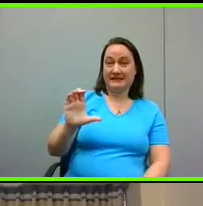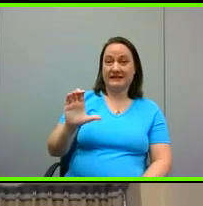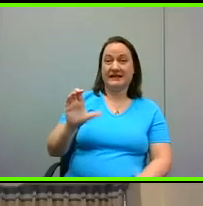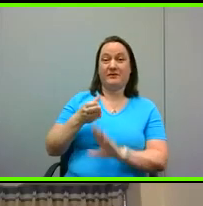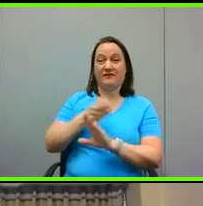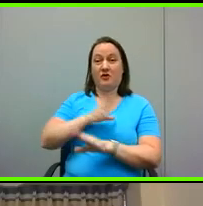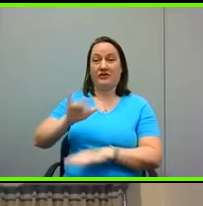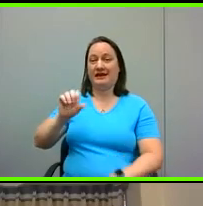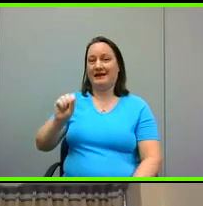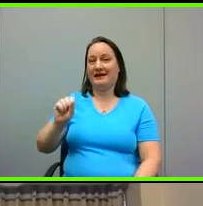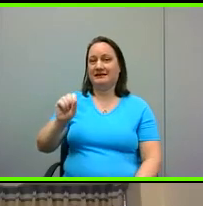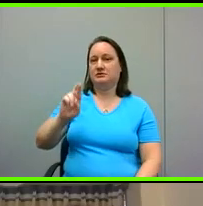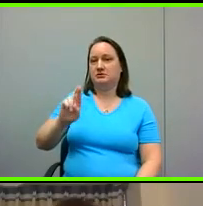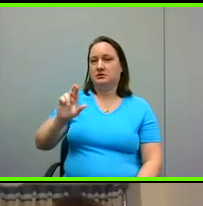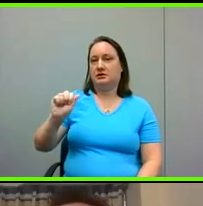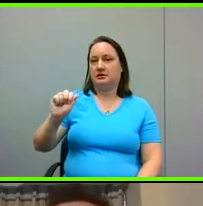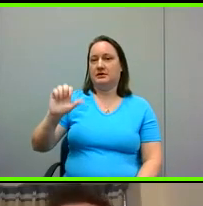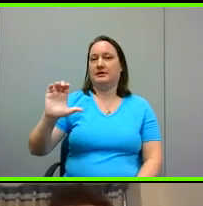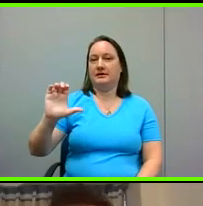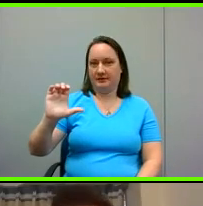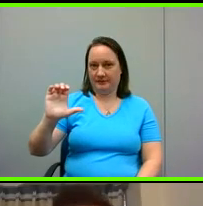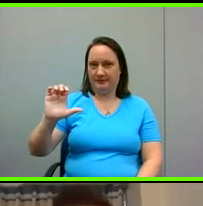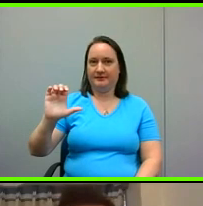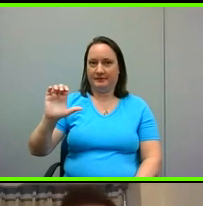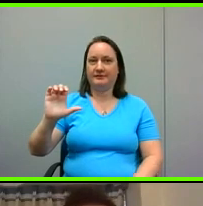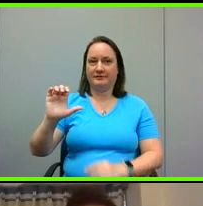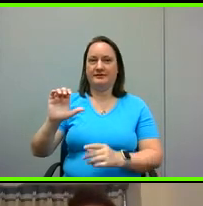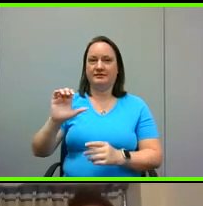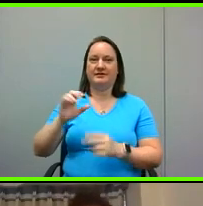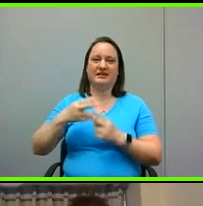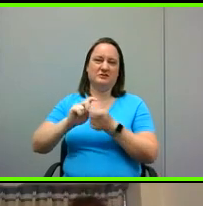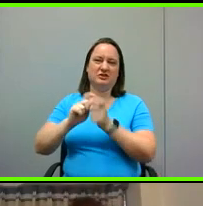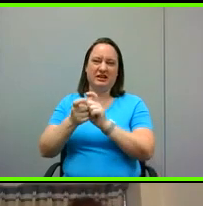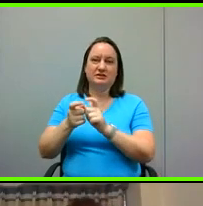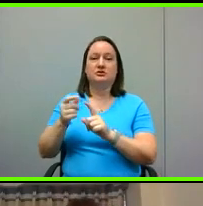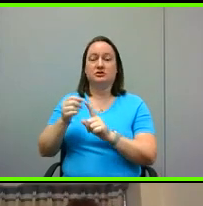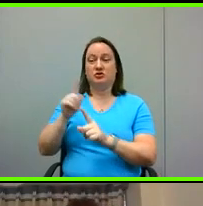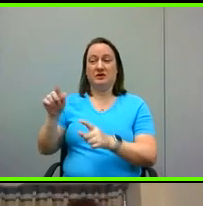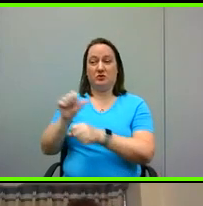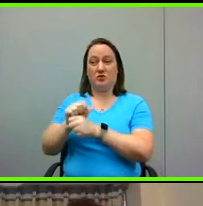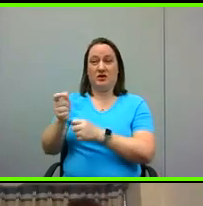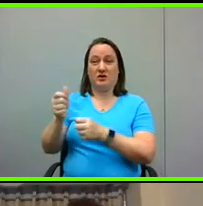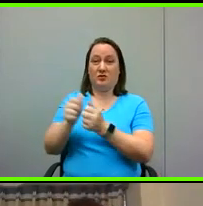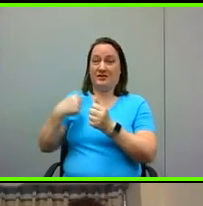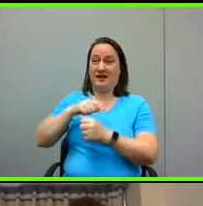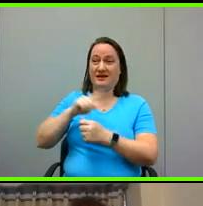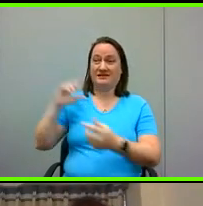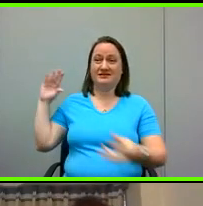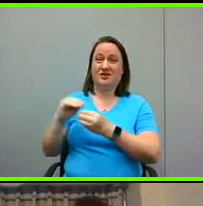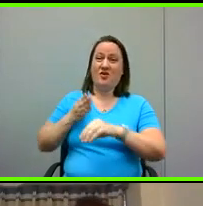Rehabilitation Advisory Council, for well over 20 years.